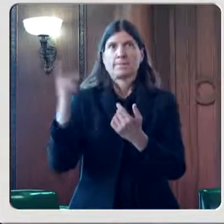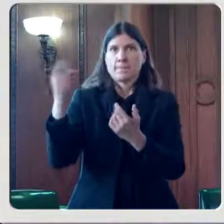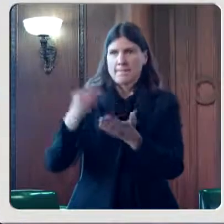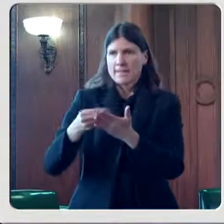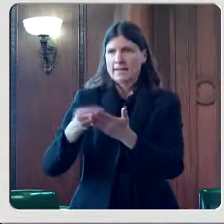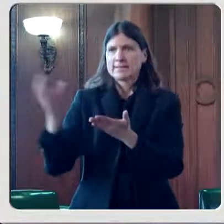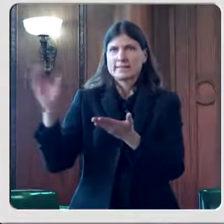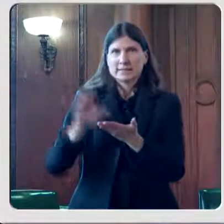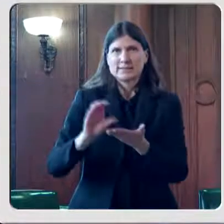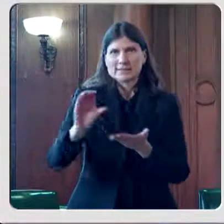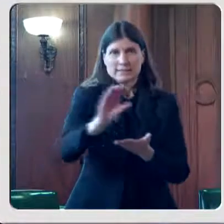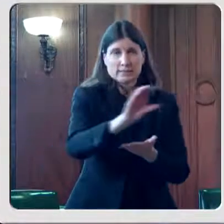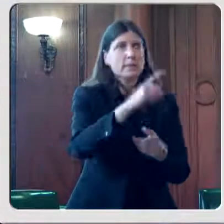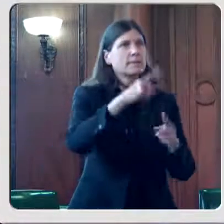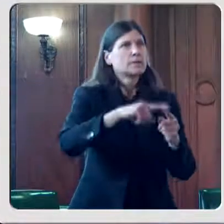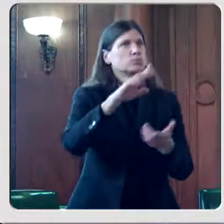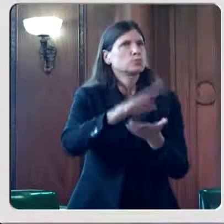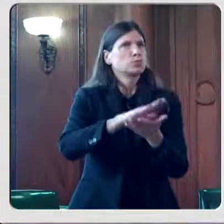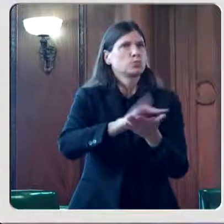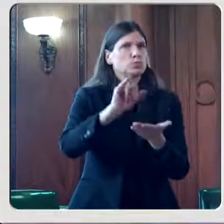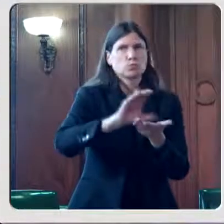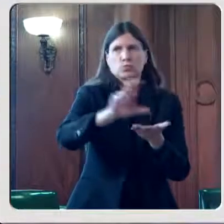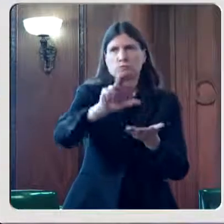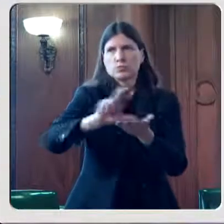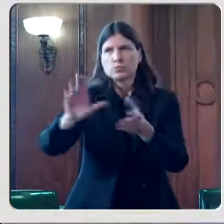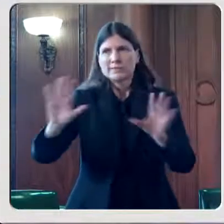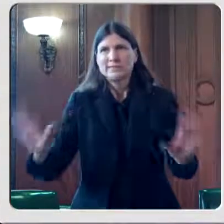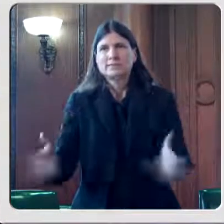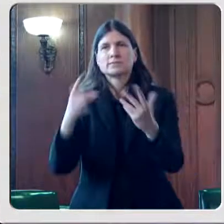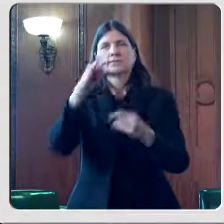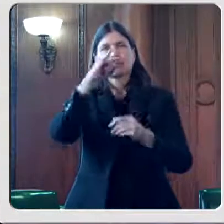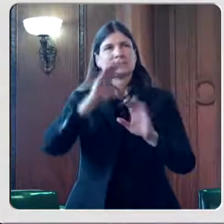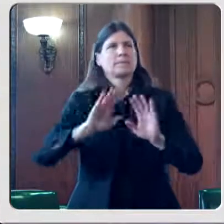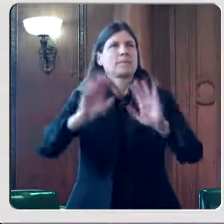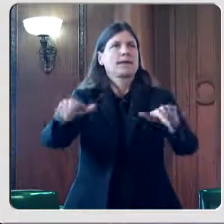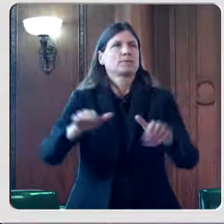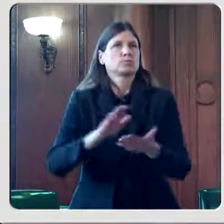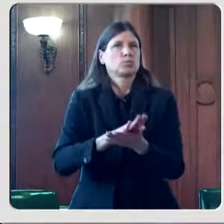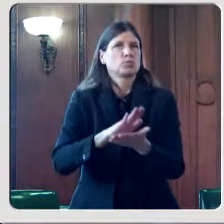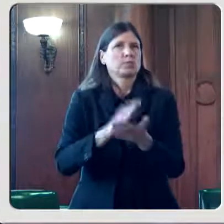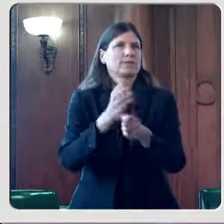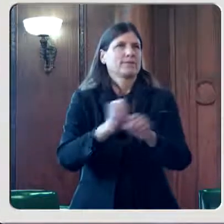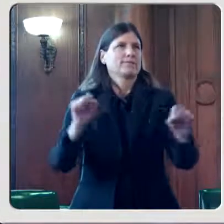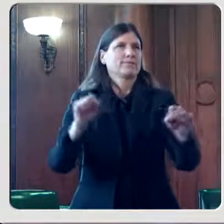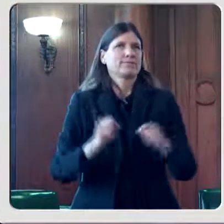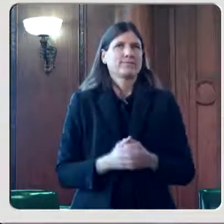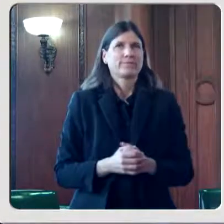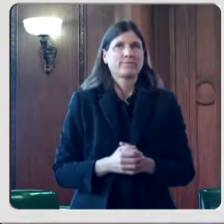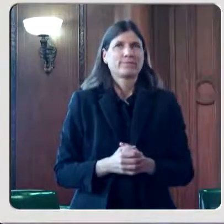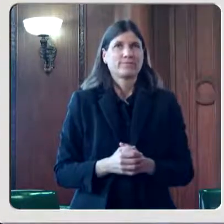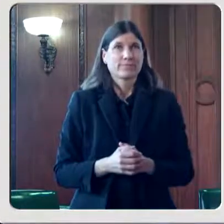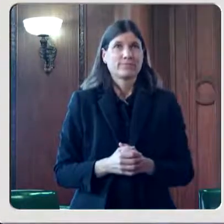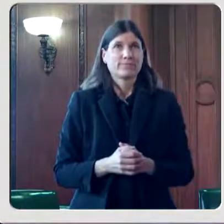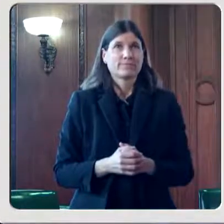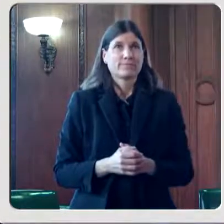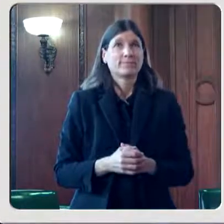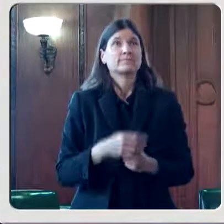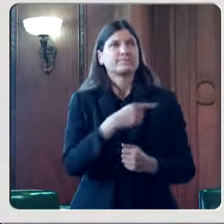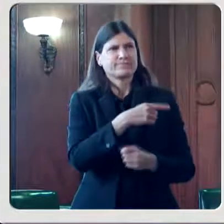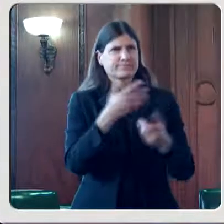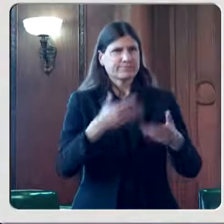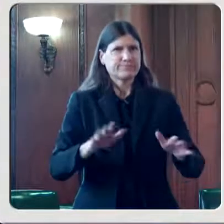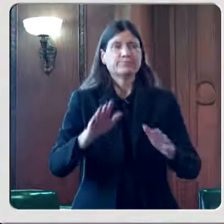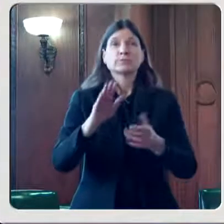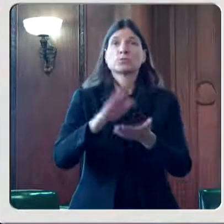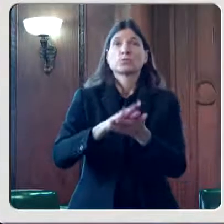last week and evening of Springfield Empowerment Zone meeting, school board meeting we had on the